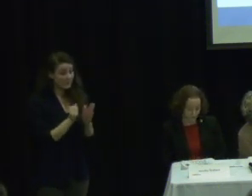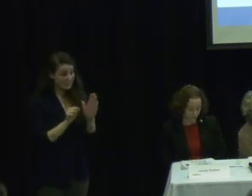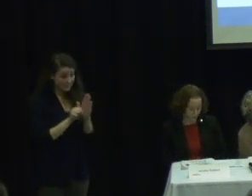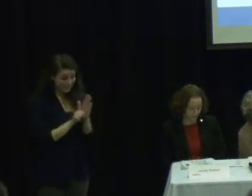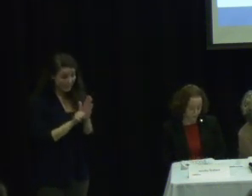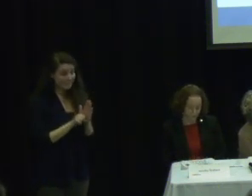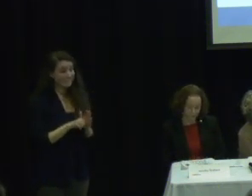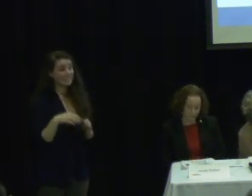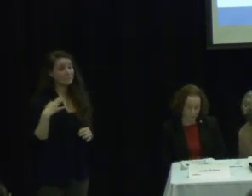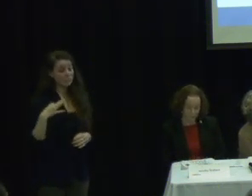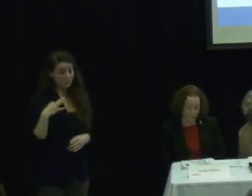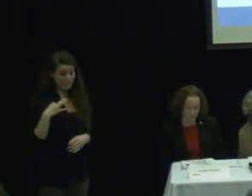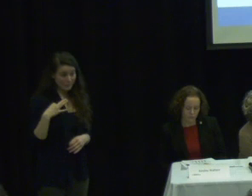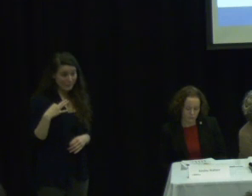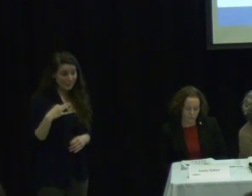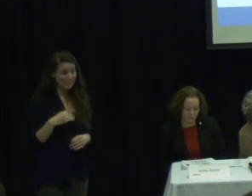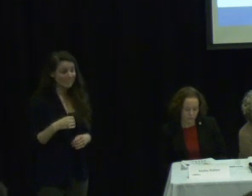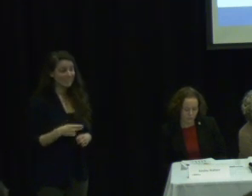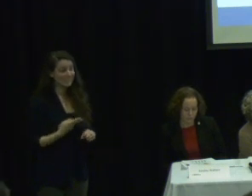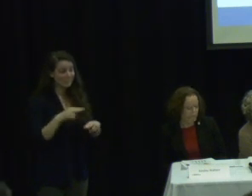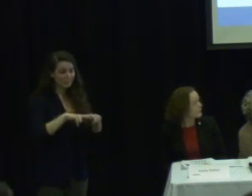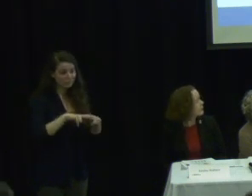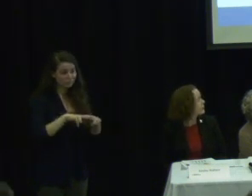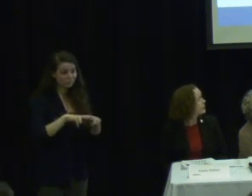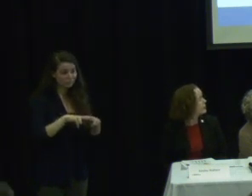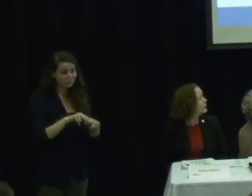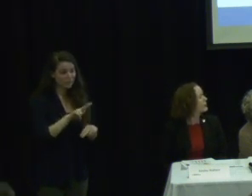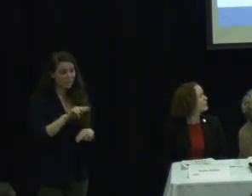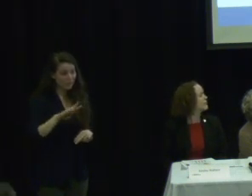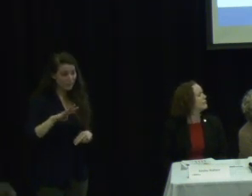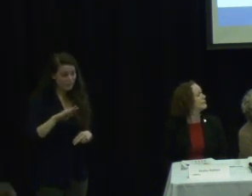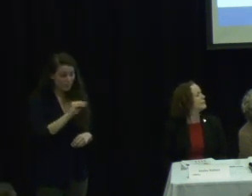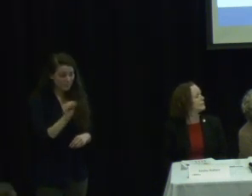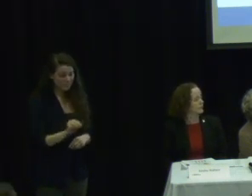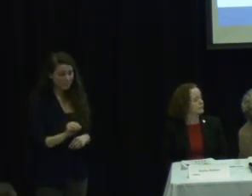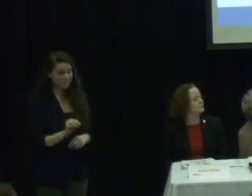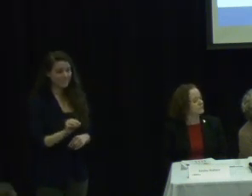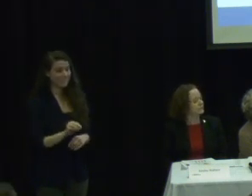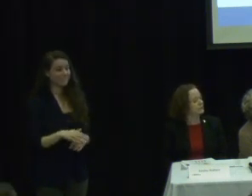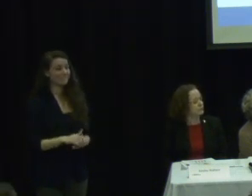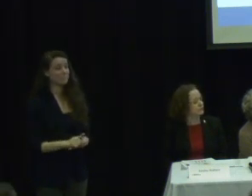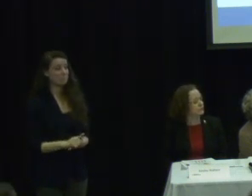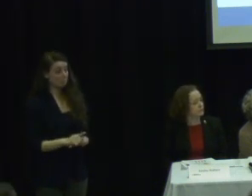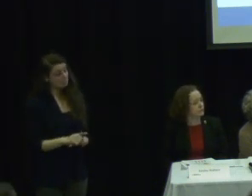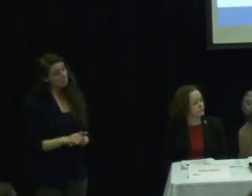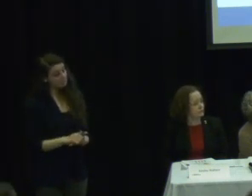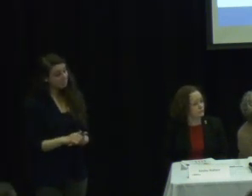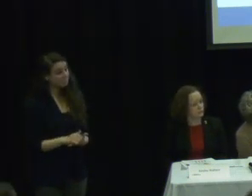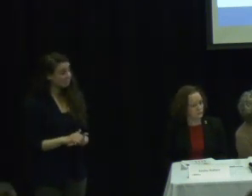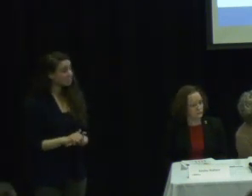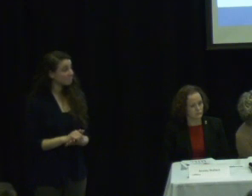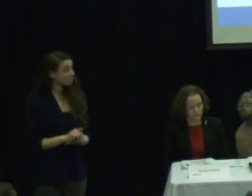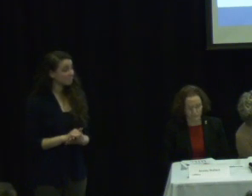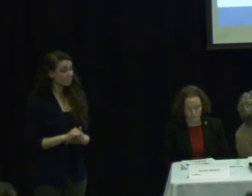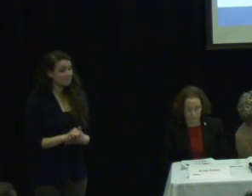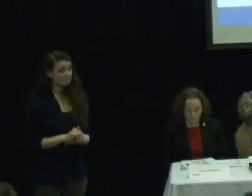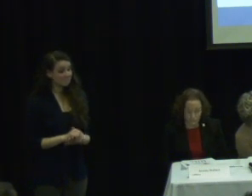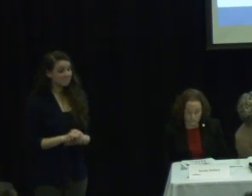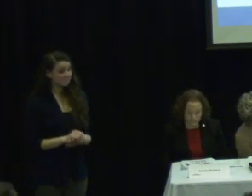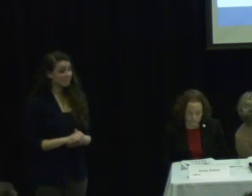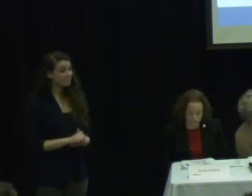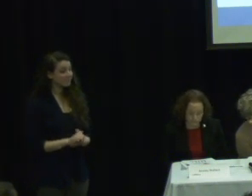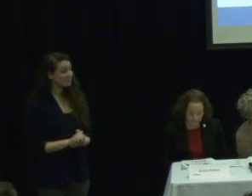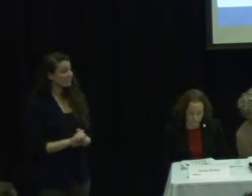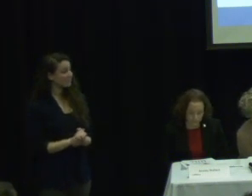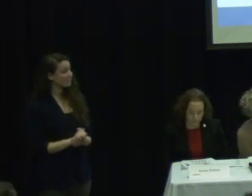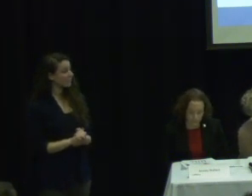lot of that was helped by taking our application fee away, which is definitely a normal practice now. It started that years ago up at Farmington.